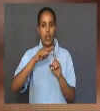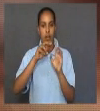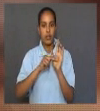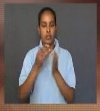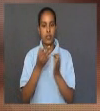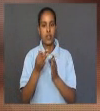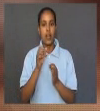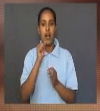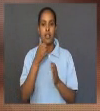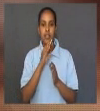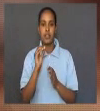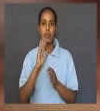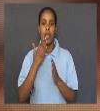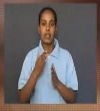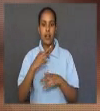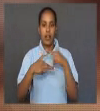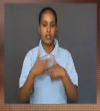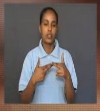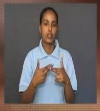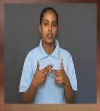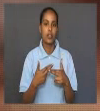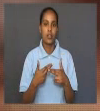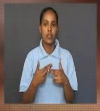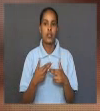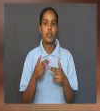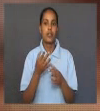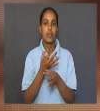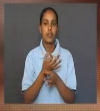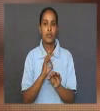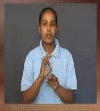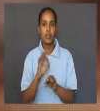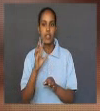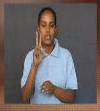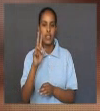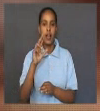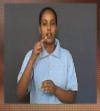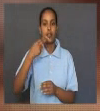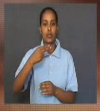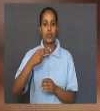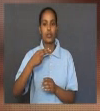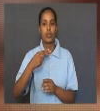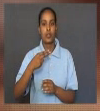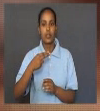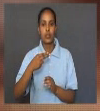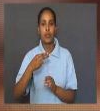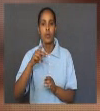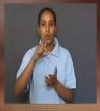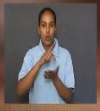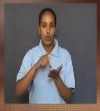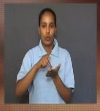describing acid-base reactions, the free hydrogen nucleus, which is a